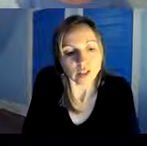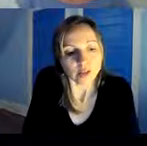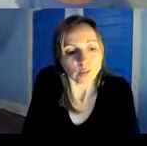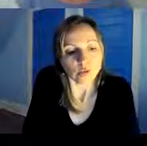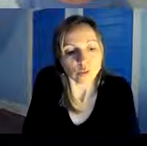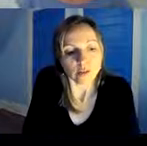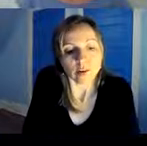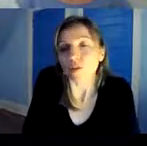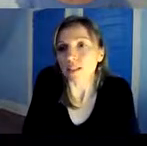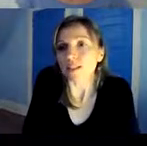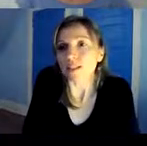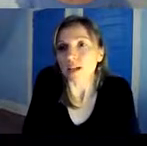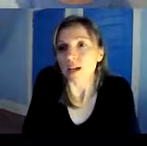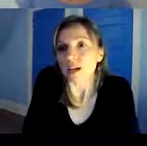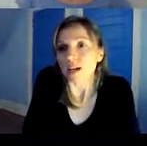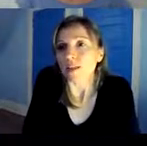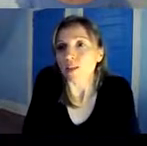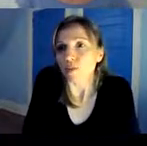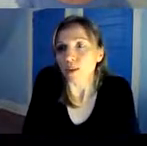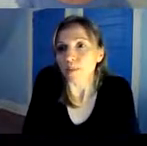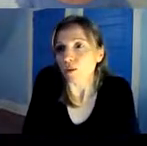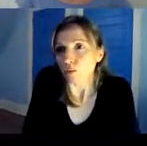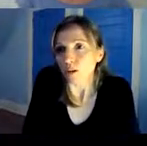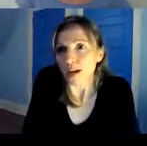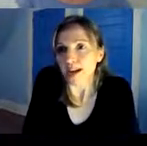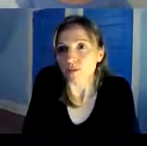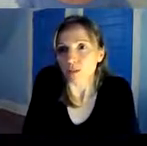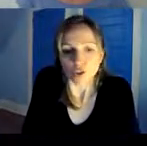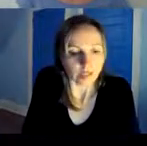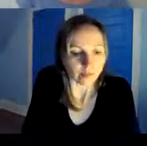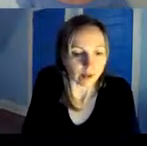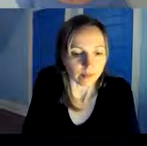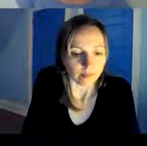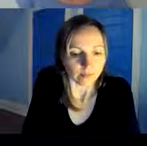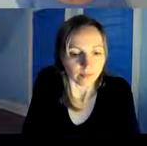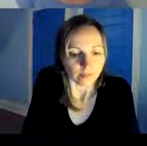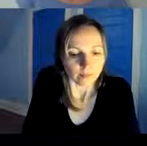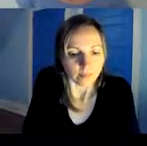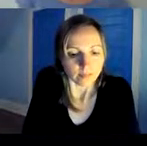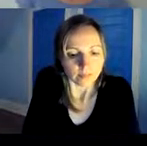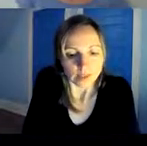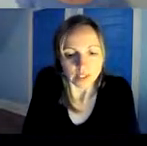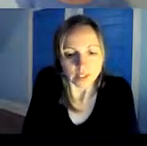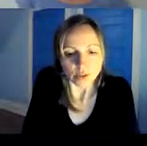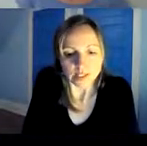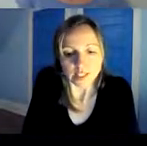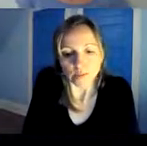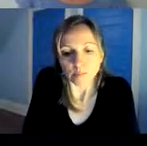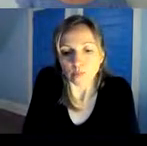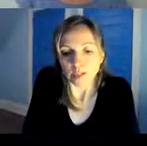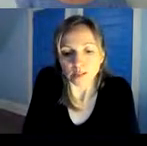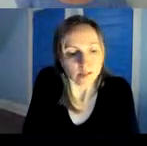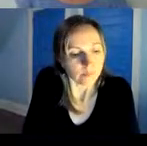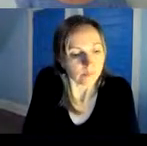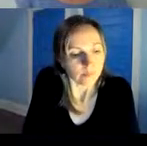One patch can produce 2,400 seeds. And that's for a meter squared patch of dog-strangling vine. And the seeds are easily spread